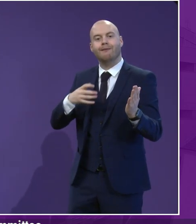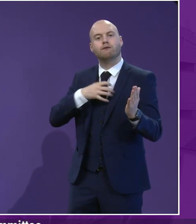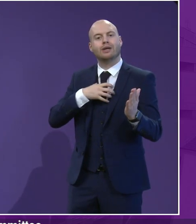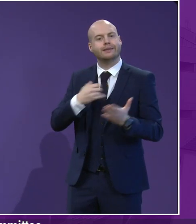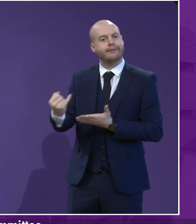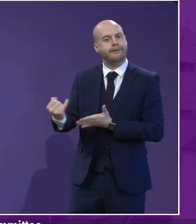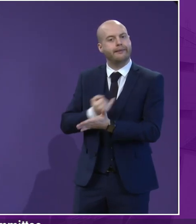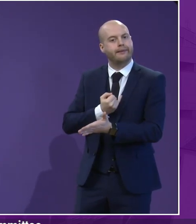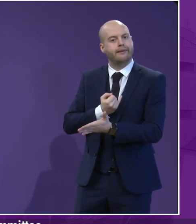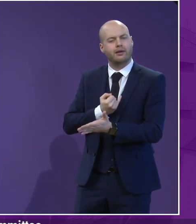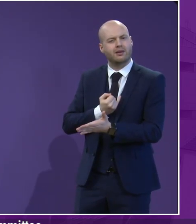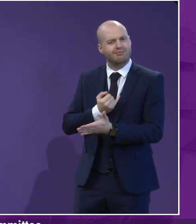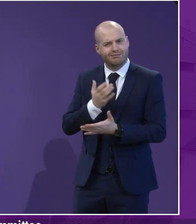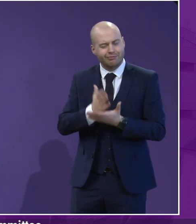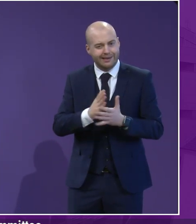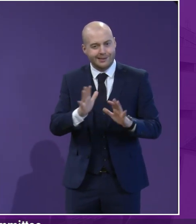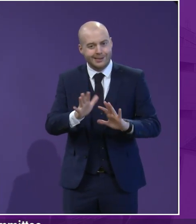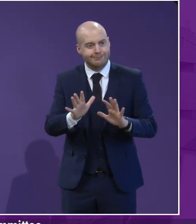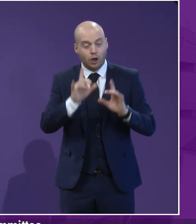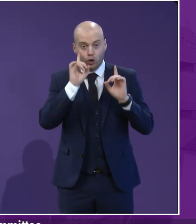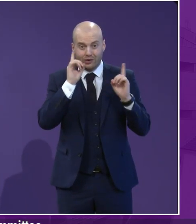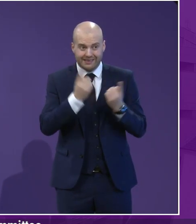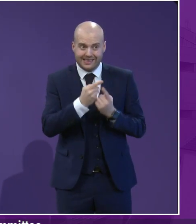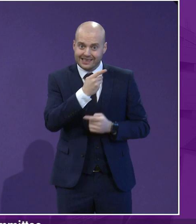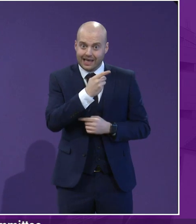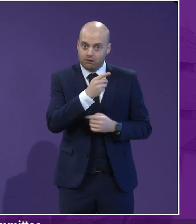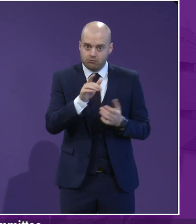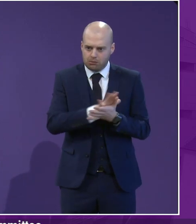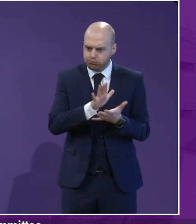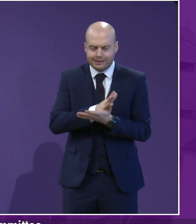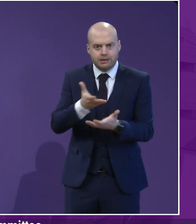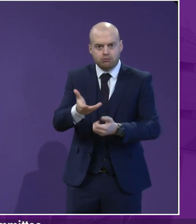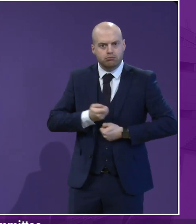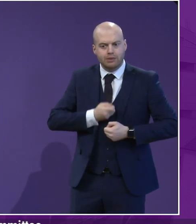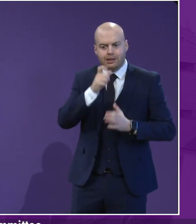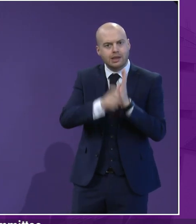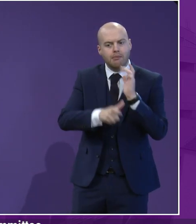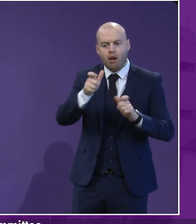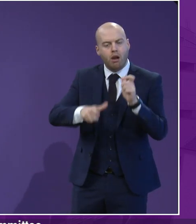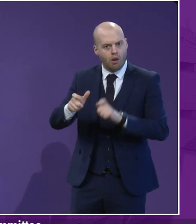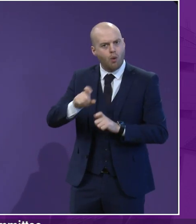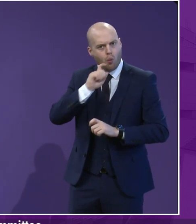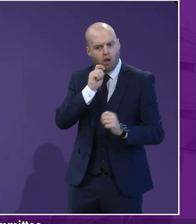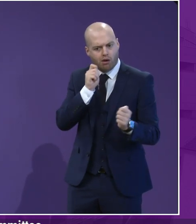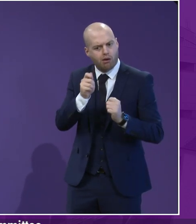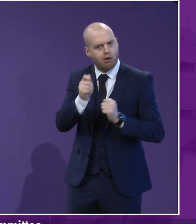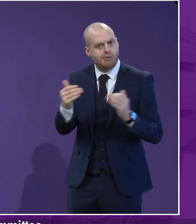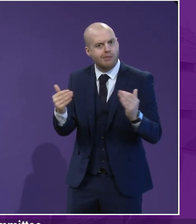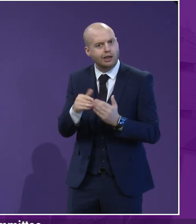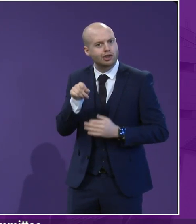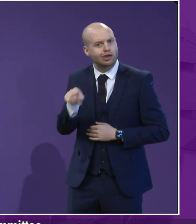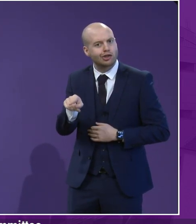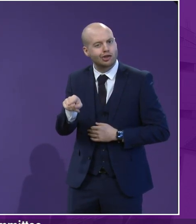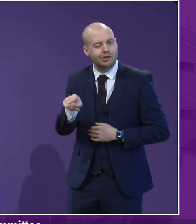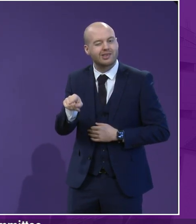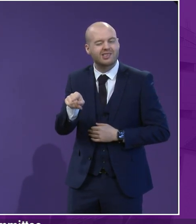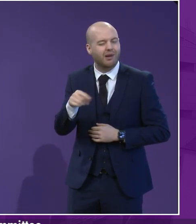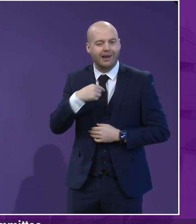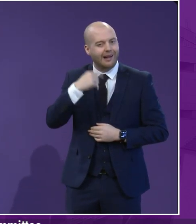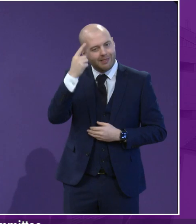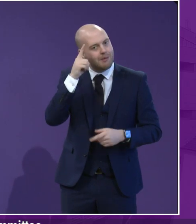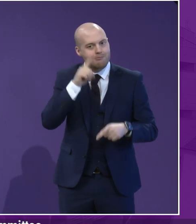concerned about marking on their UCAS form that they are disabled in the application for fear that it might be